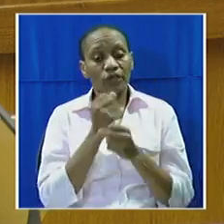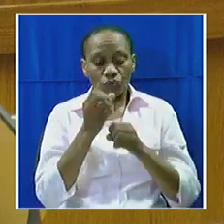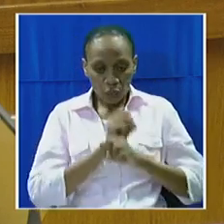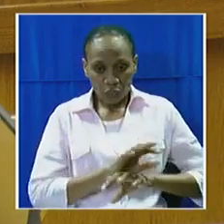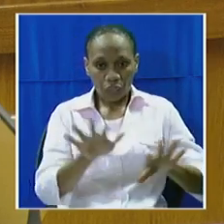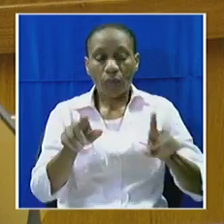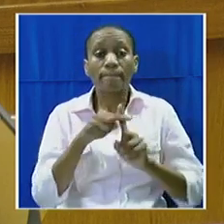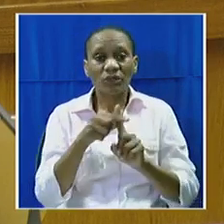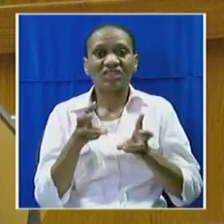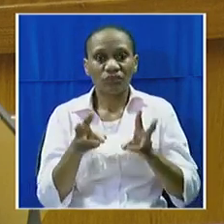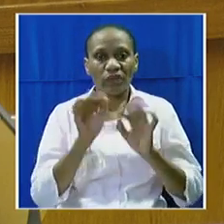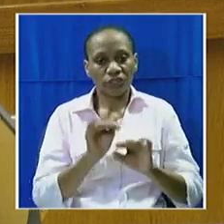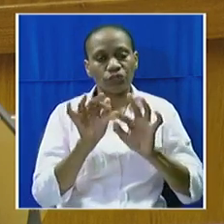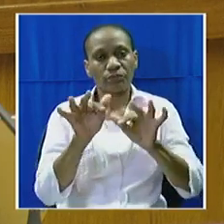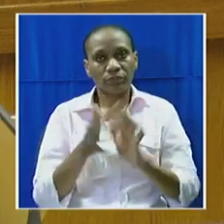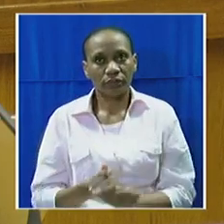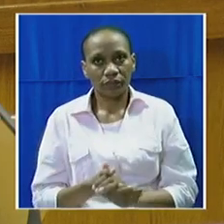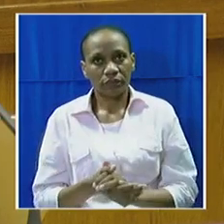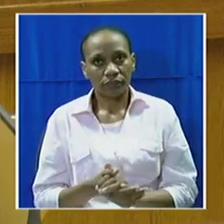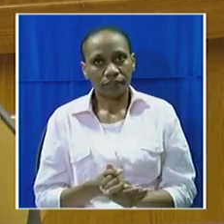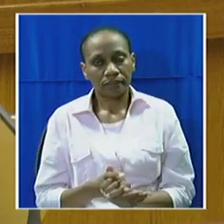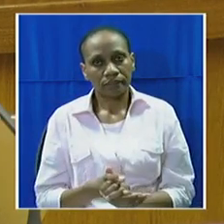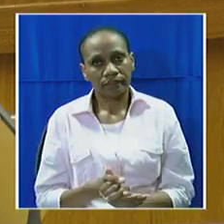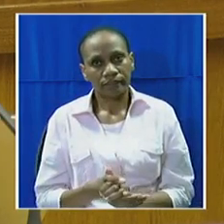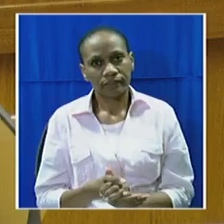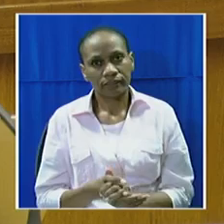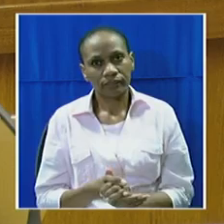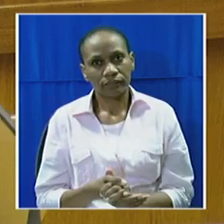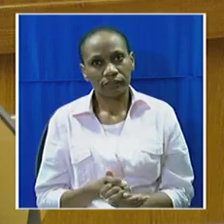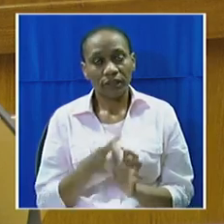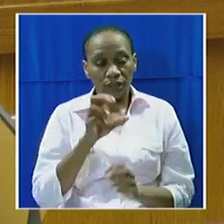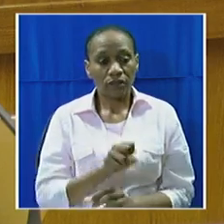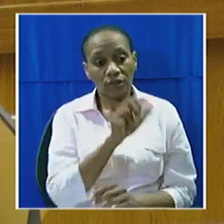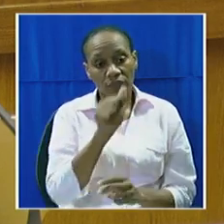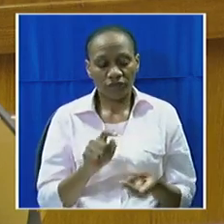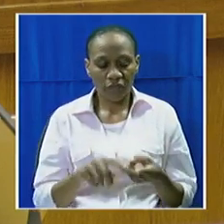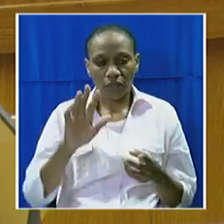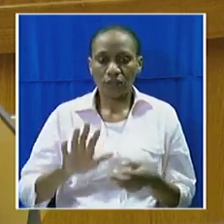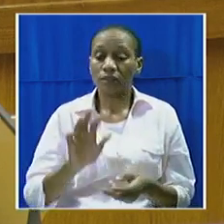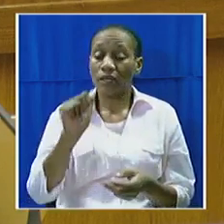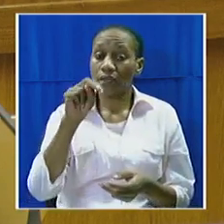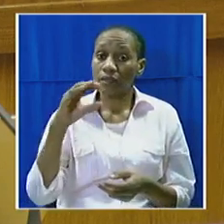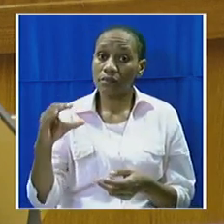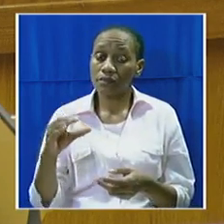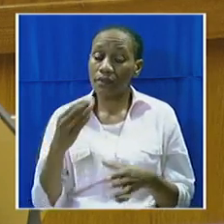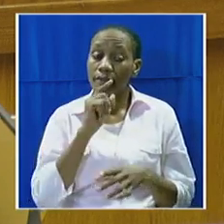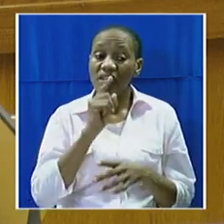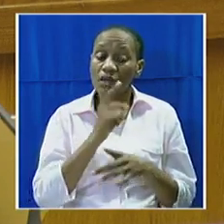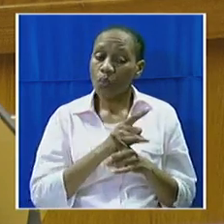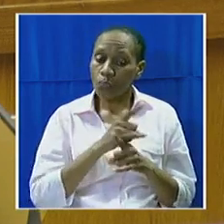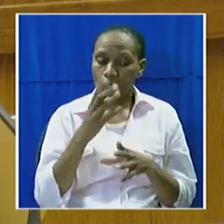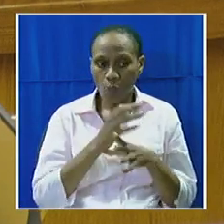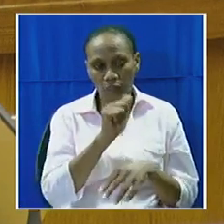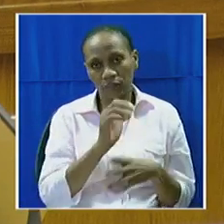positive person that has been detected. To South Africa and the African National Congress, that is a great success